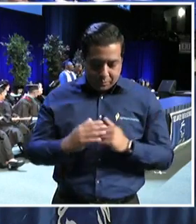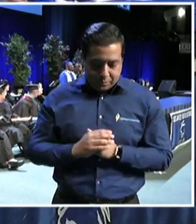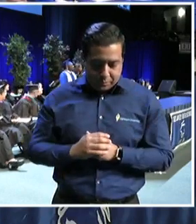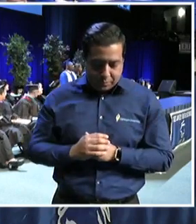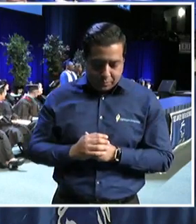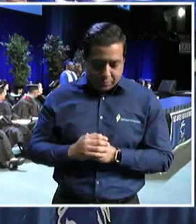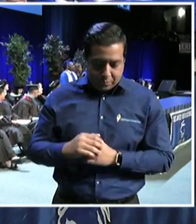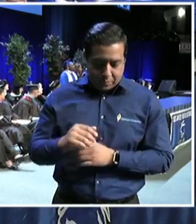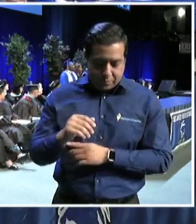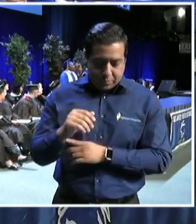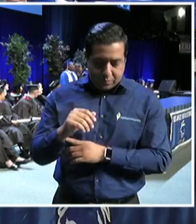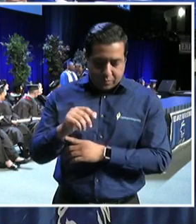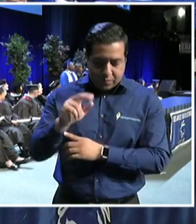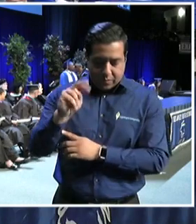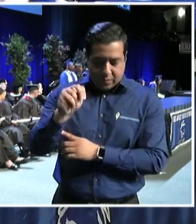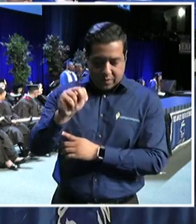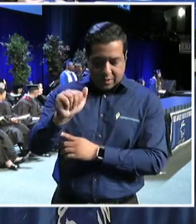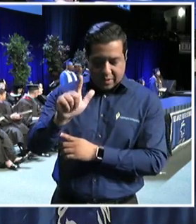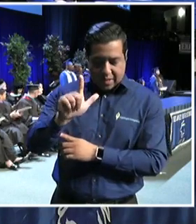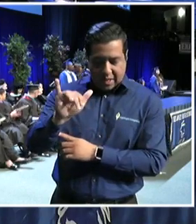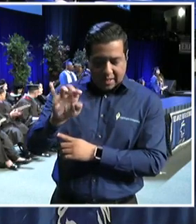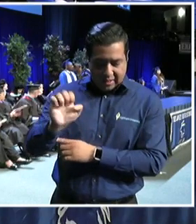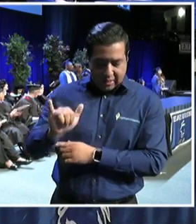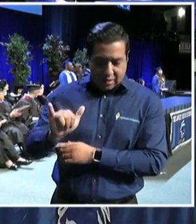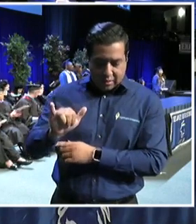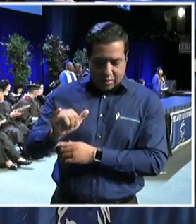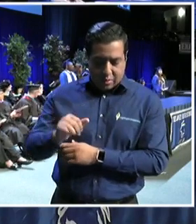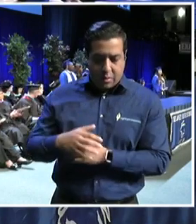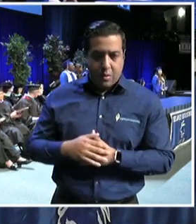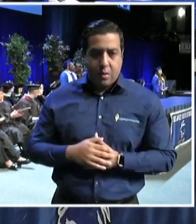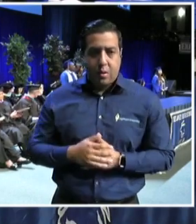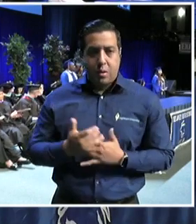Nally Canales, salutatorian.